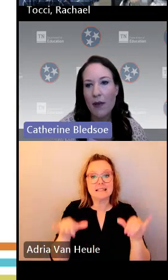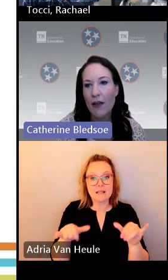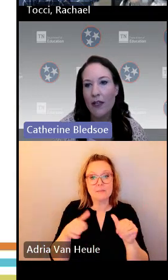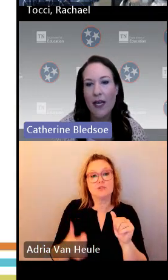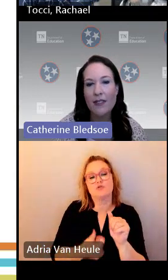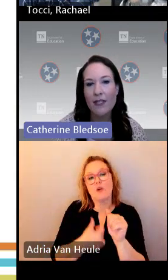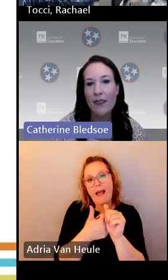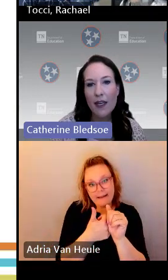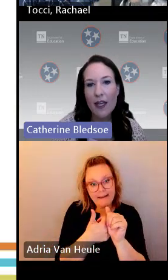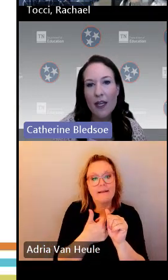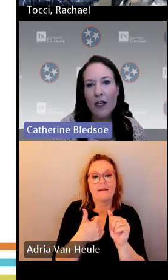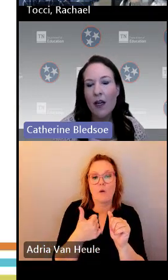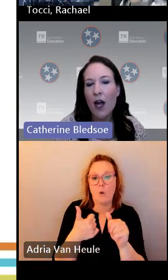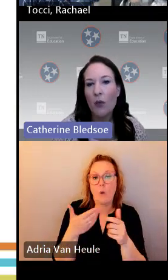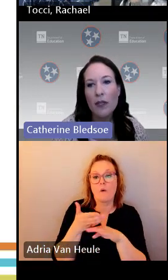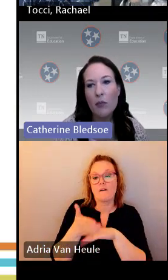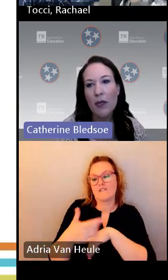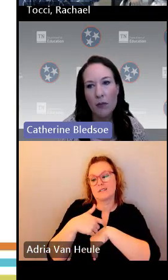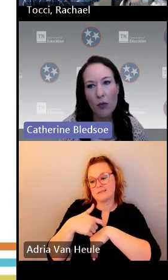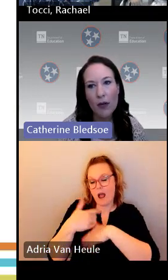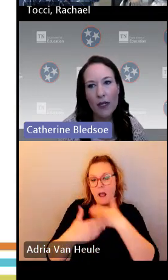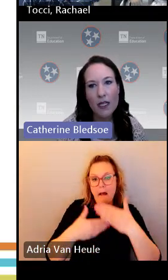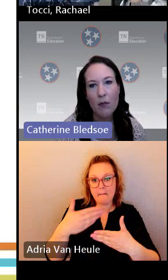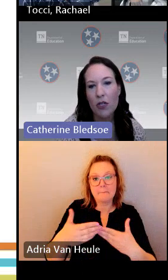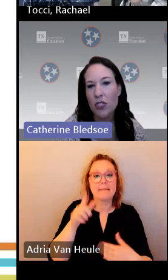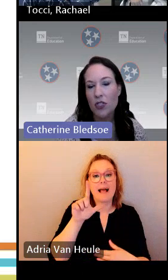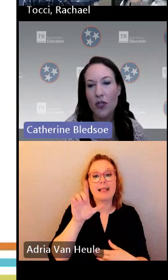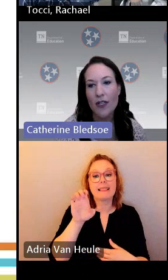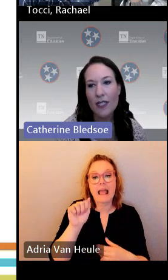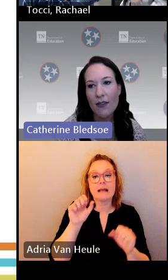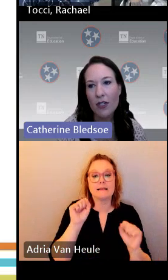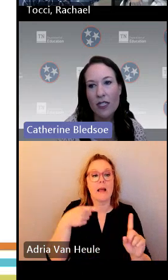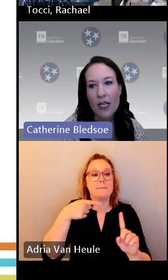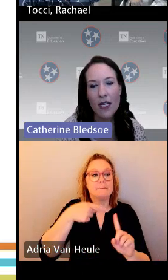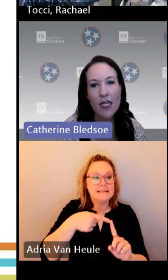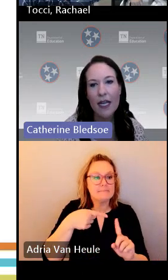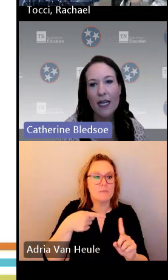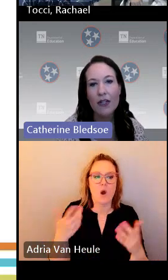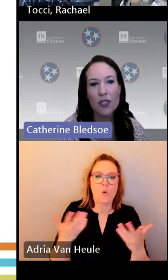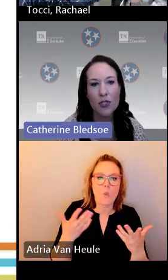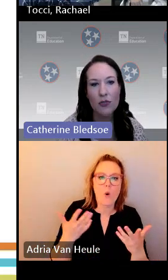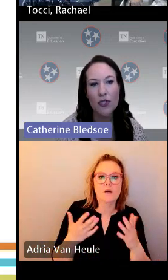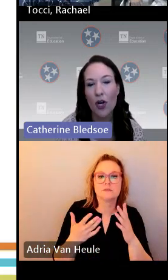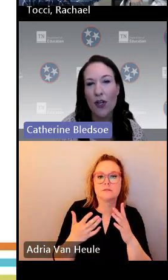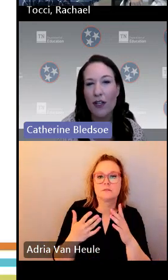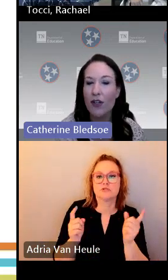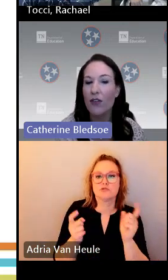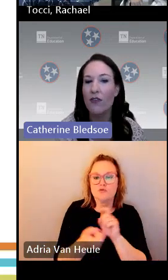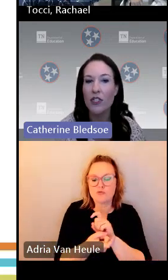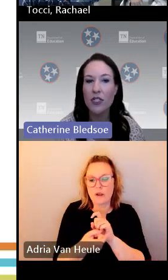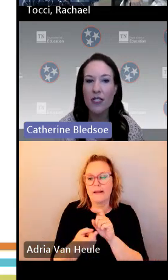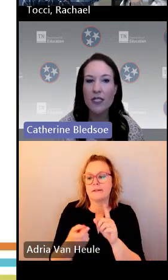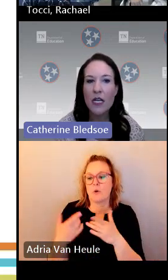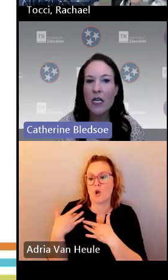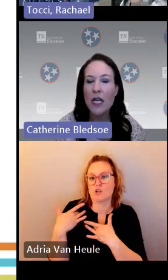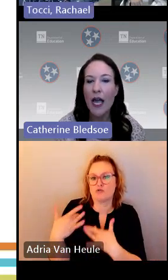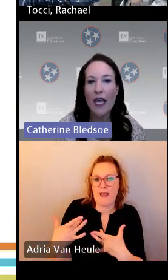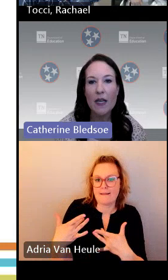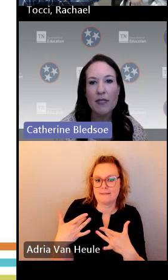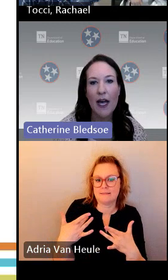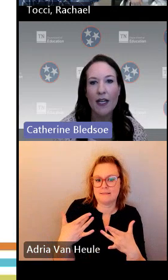over time, LEAs can then really pinpoint emerging trends that they're seeing and introduce targeted